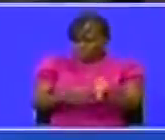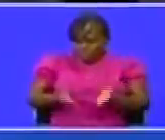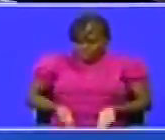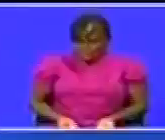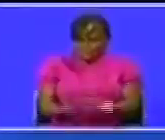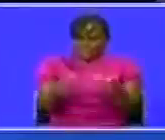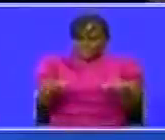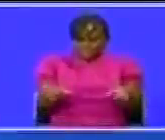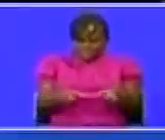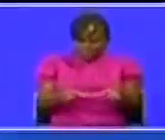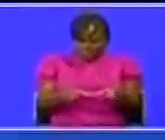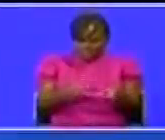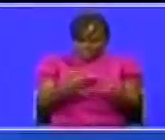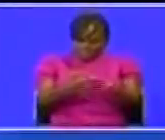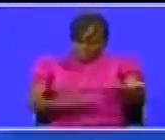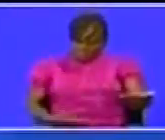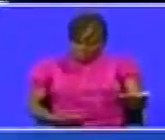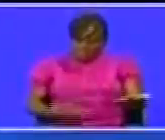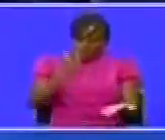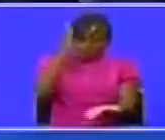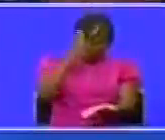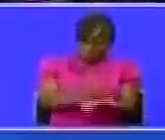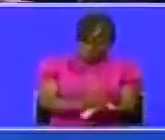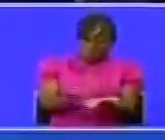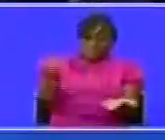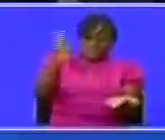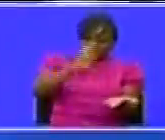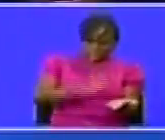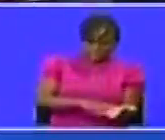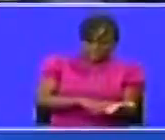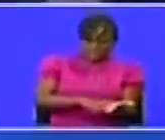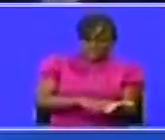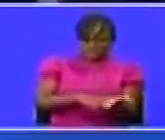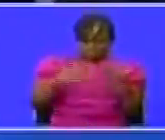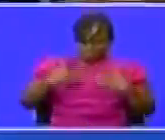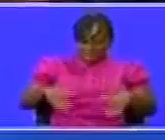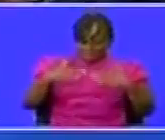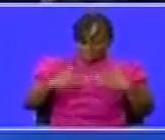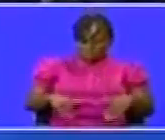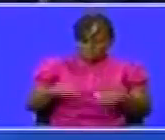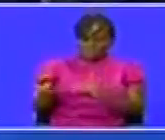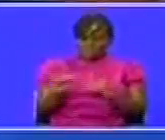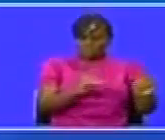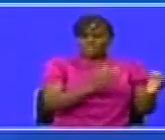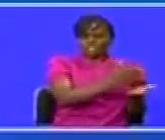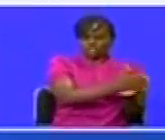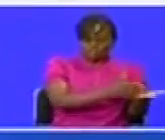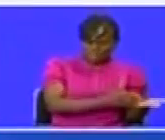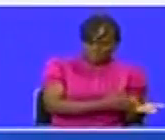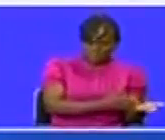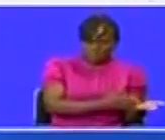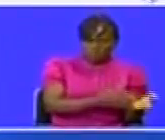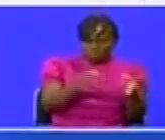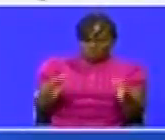certificate application forms. He says he now confirms are registered with the registrar of persons at the immigration department.